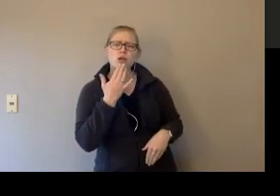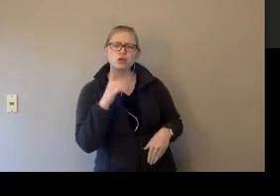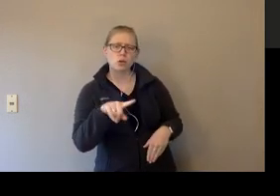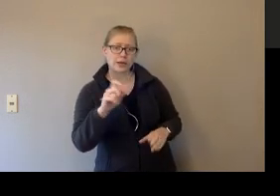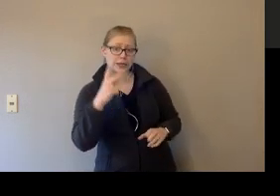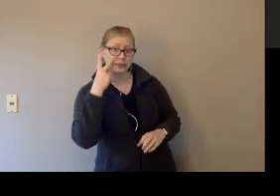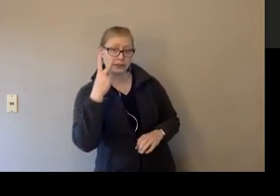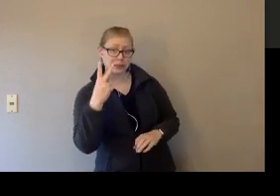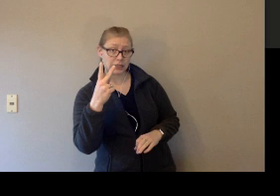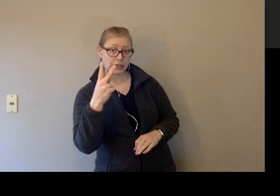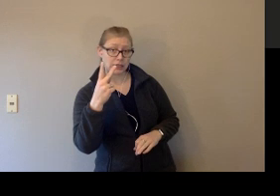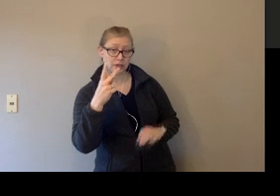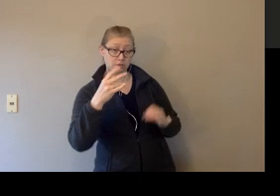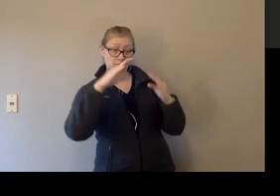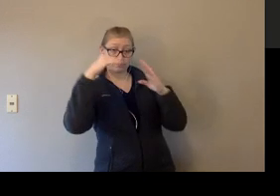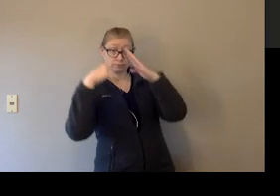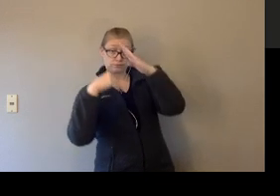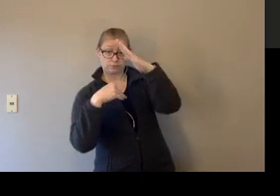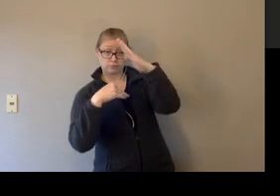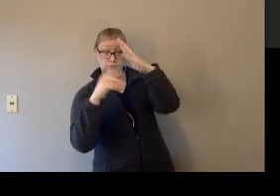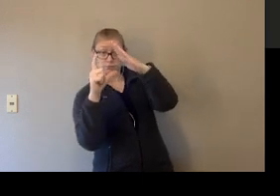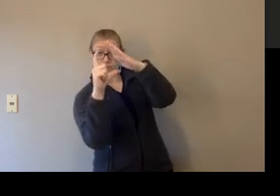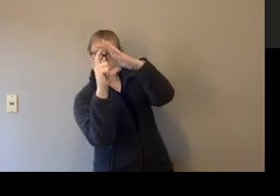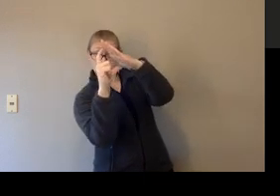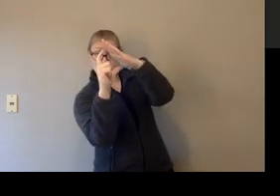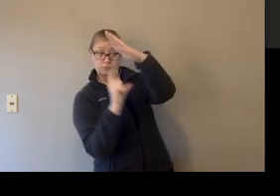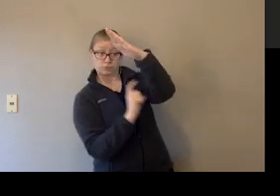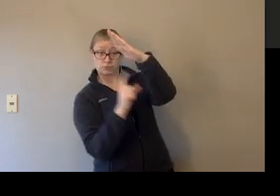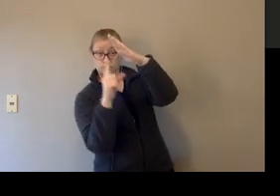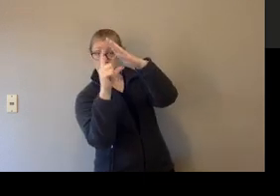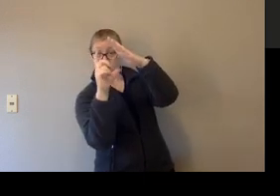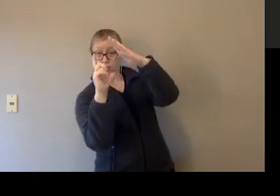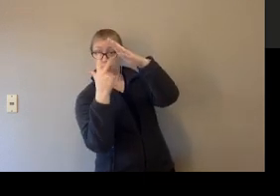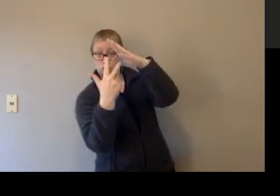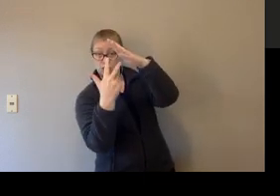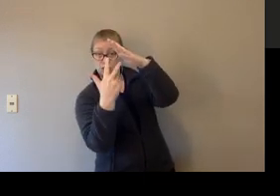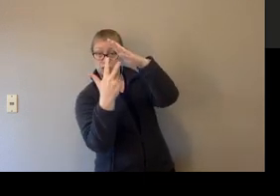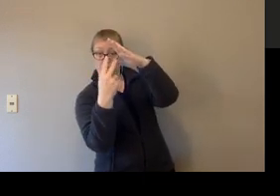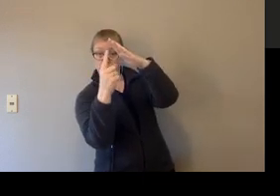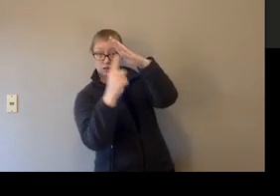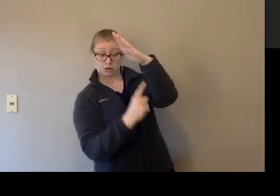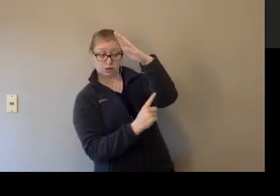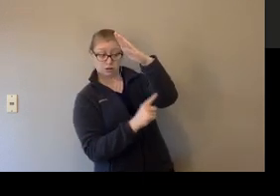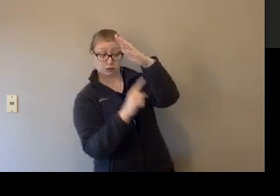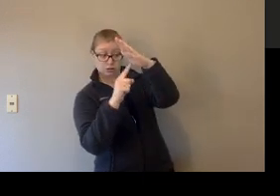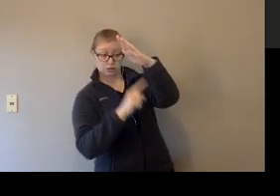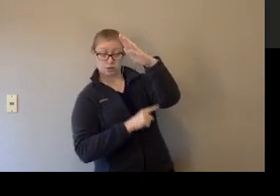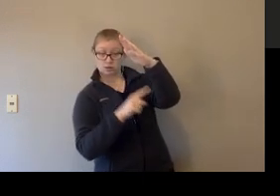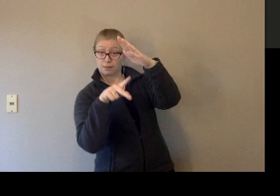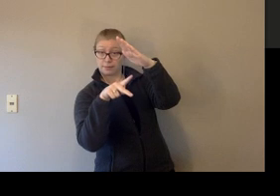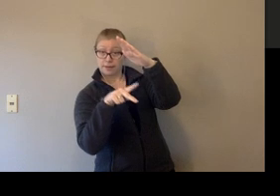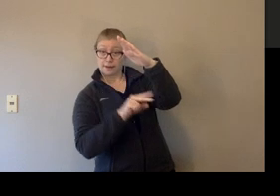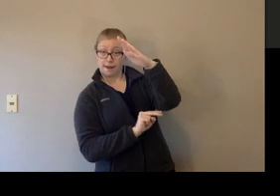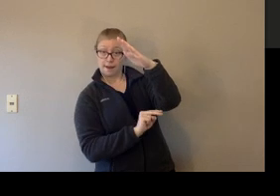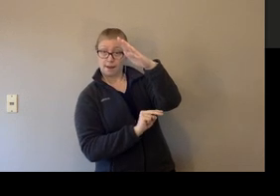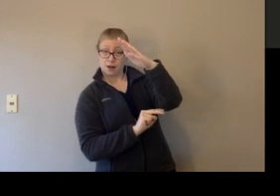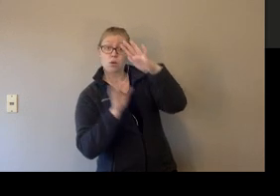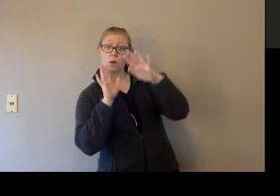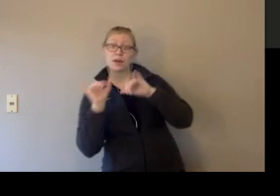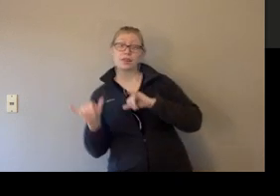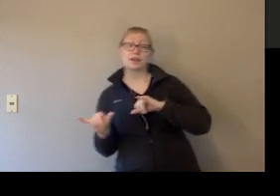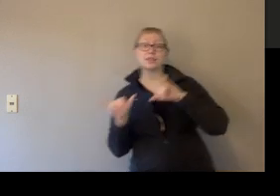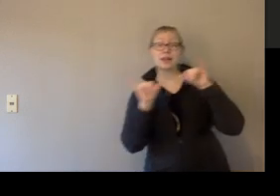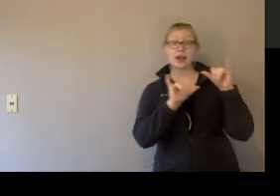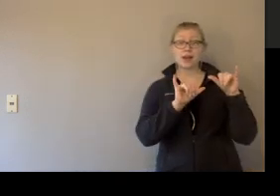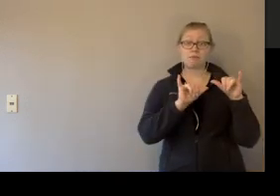this length, this 3 to the length Pn, is going to be the same as the length MQ is to this length